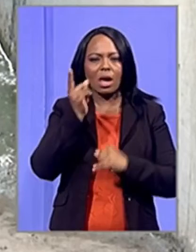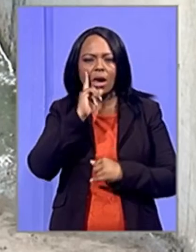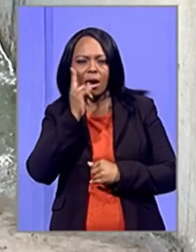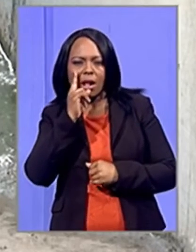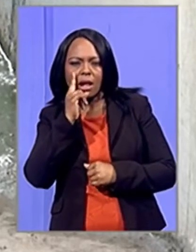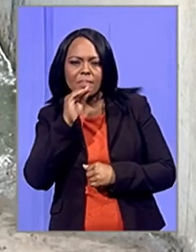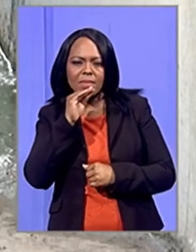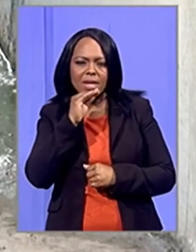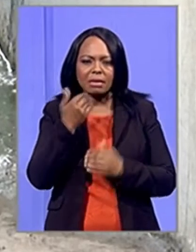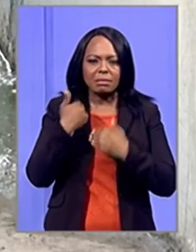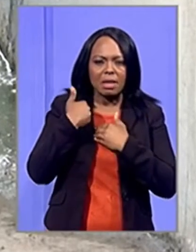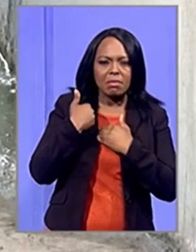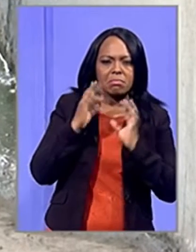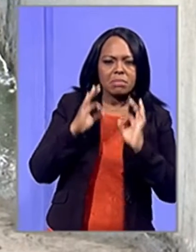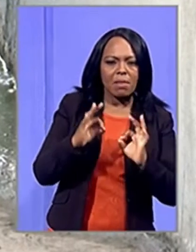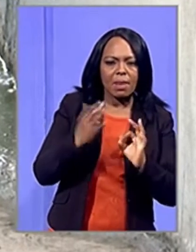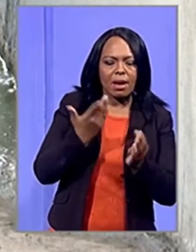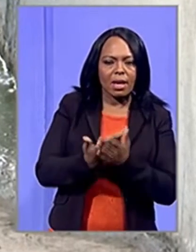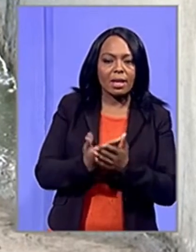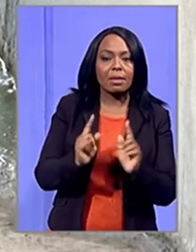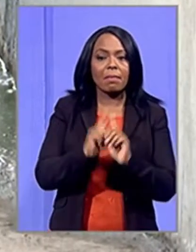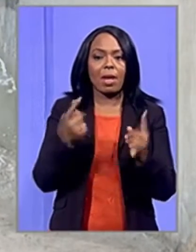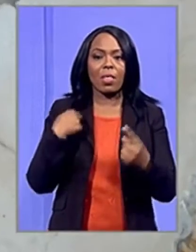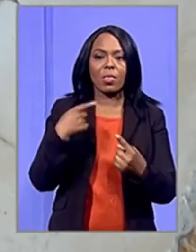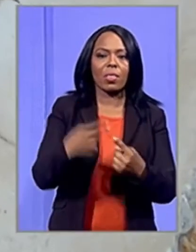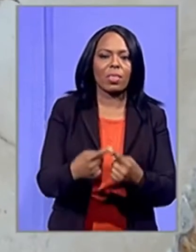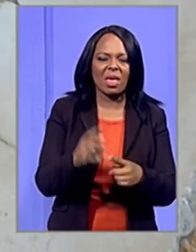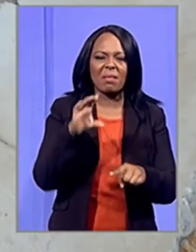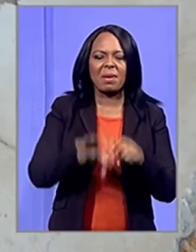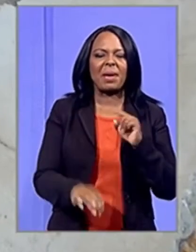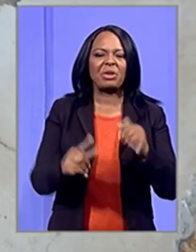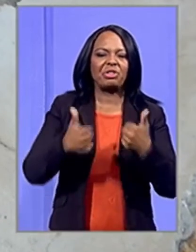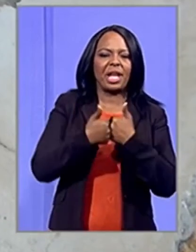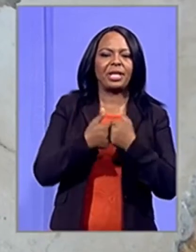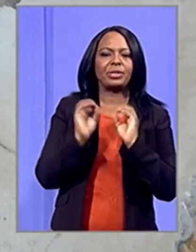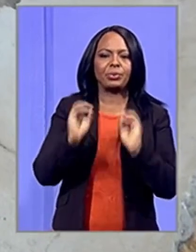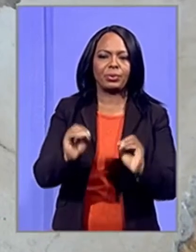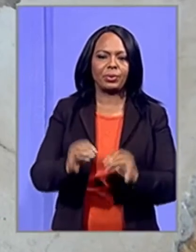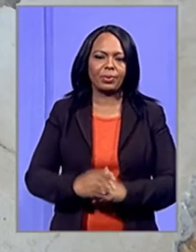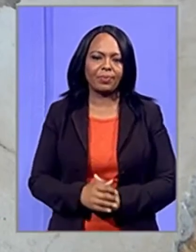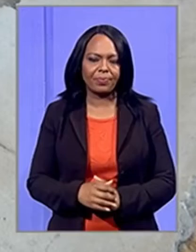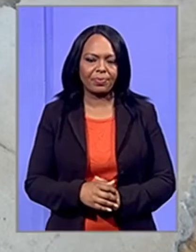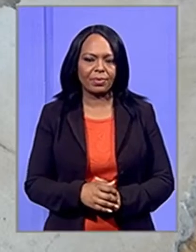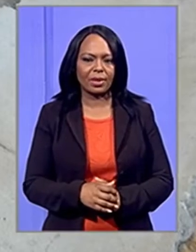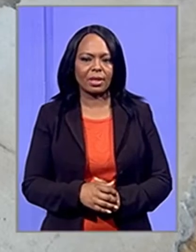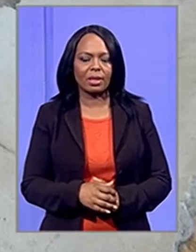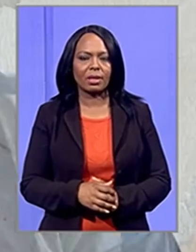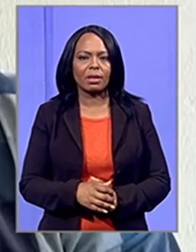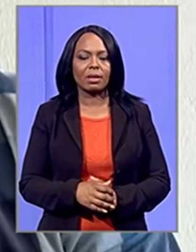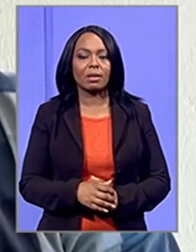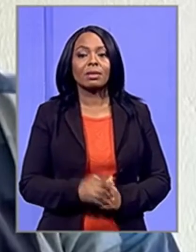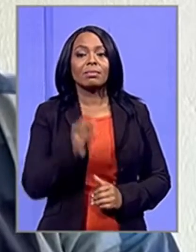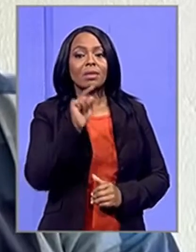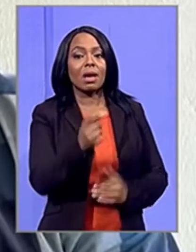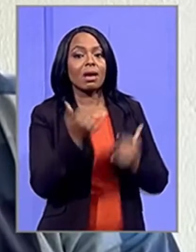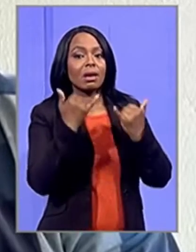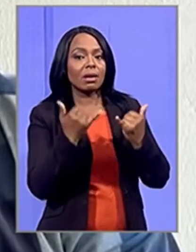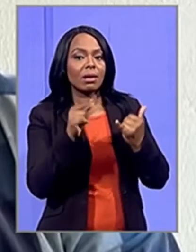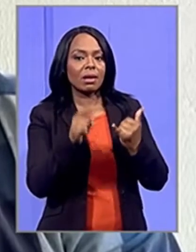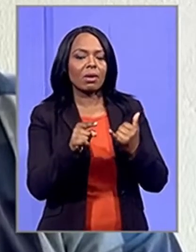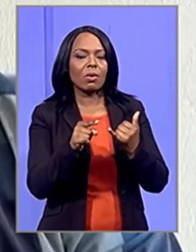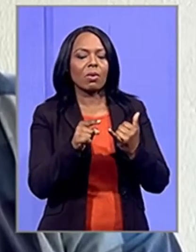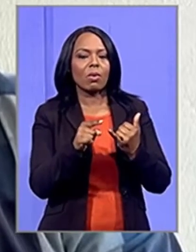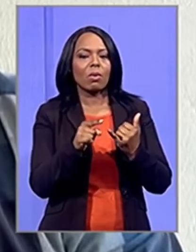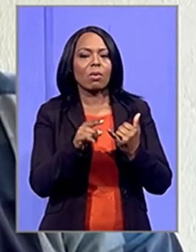a le itshetlegile sentle fela go fitlhetswe le na le matsapanyana. As soon as the reservoir can be emptied, the teams can